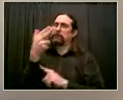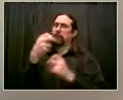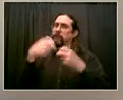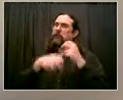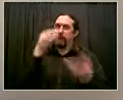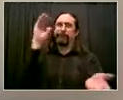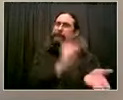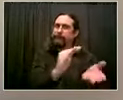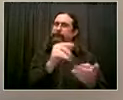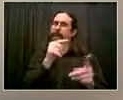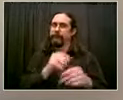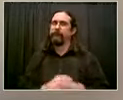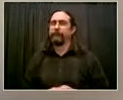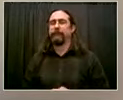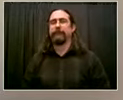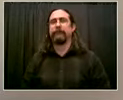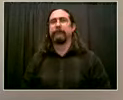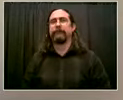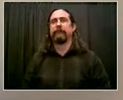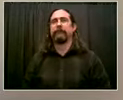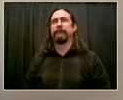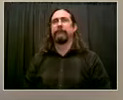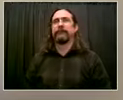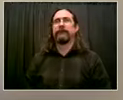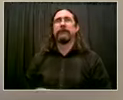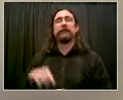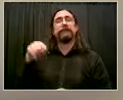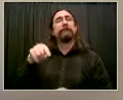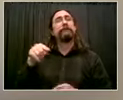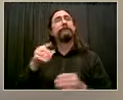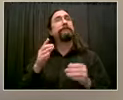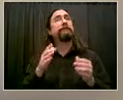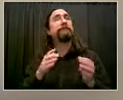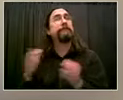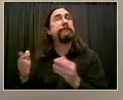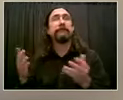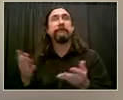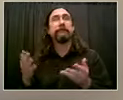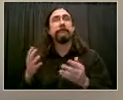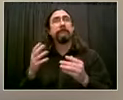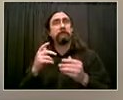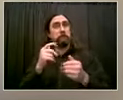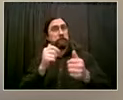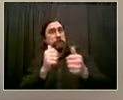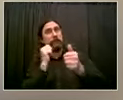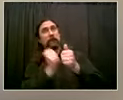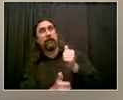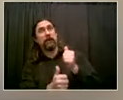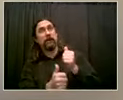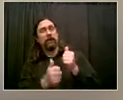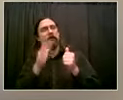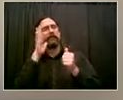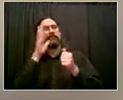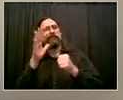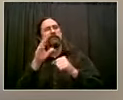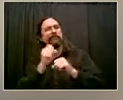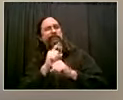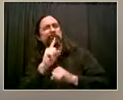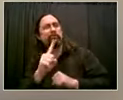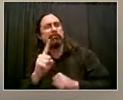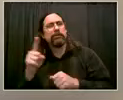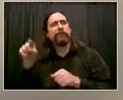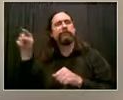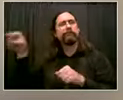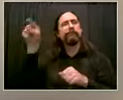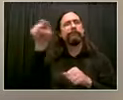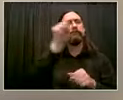rolled this plan out in Rikers, working on reentry, making sure we have comprehensive reentry, focusing on mental health, focusing on housing, focusing